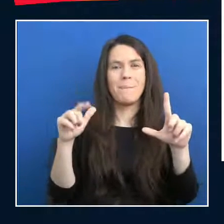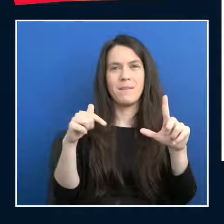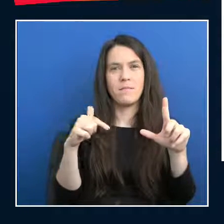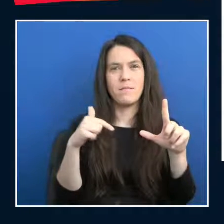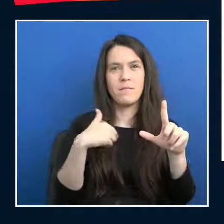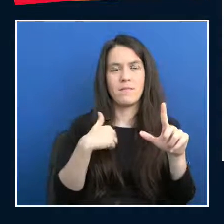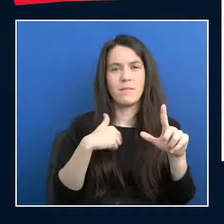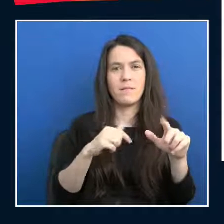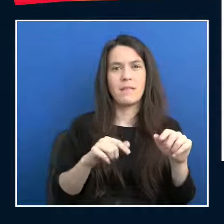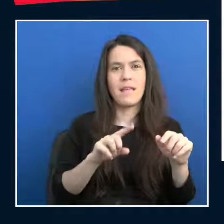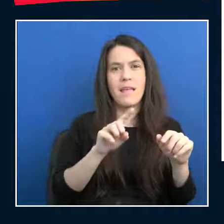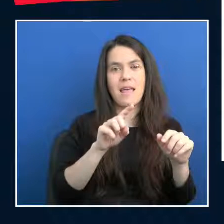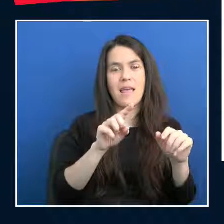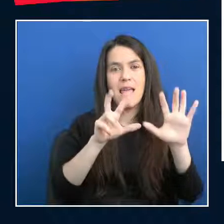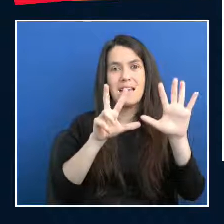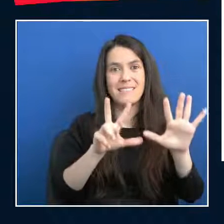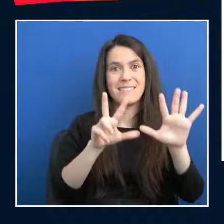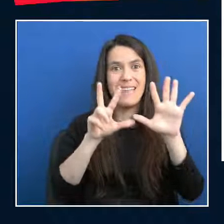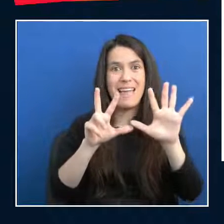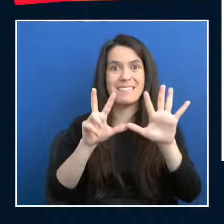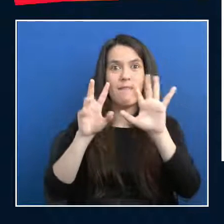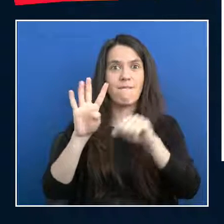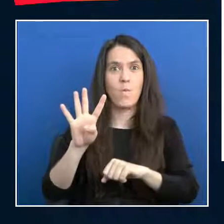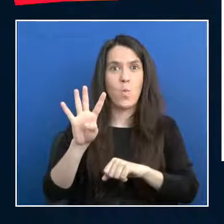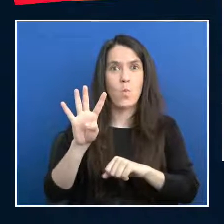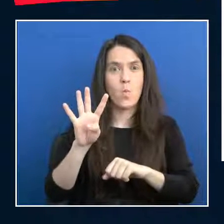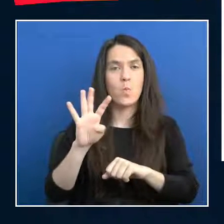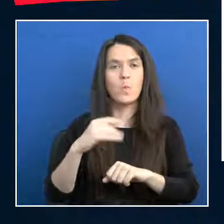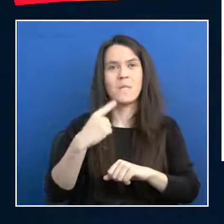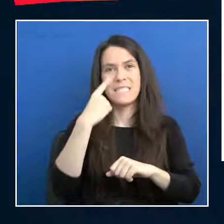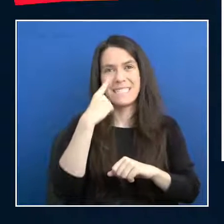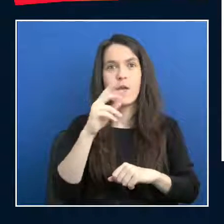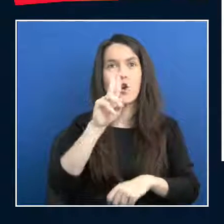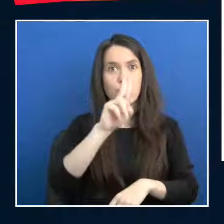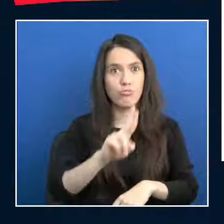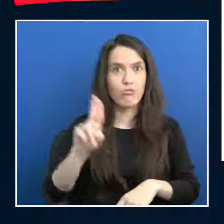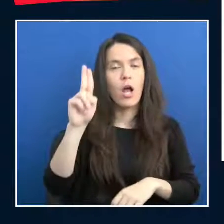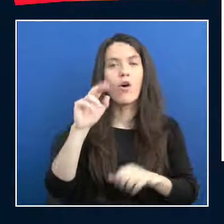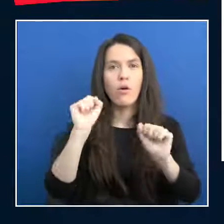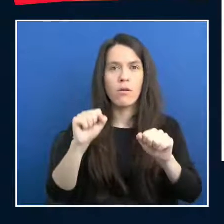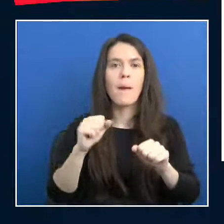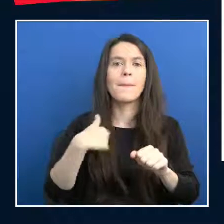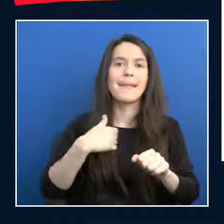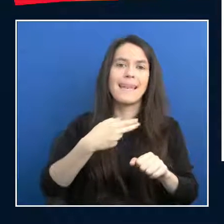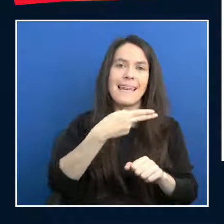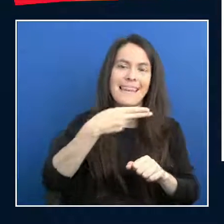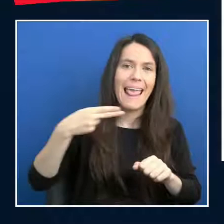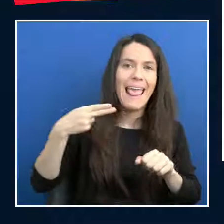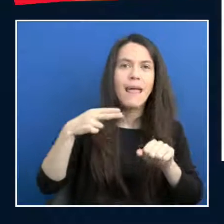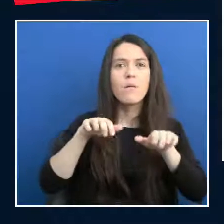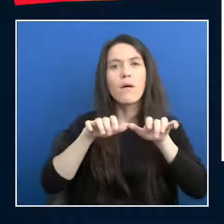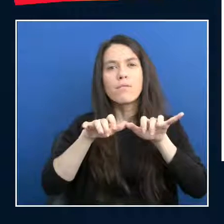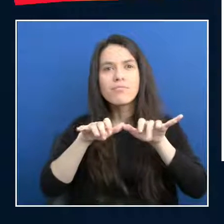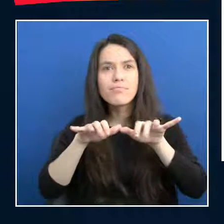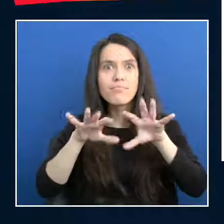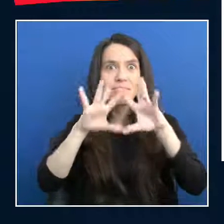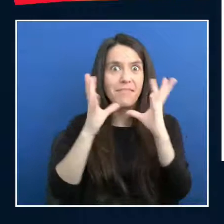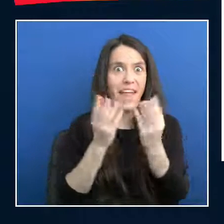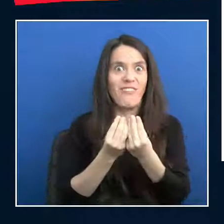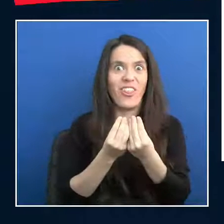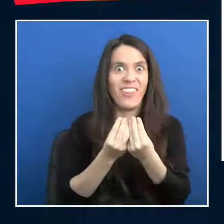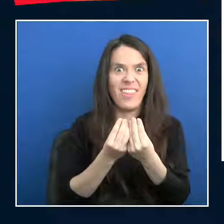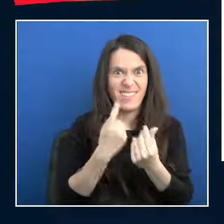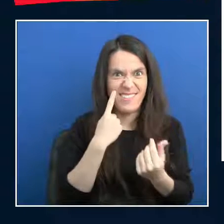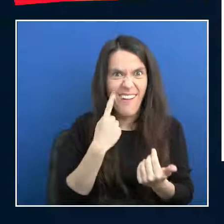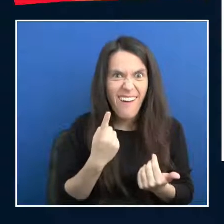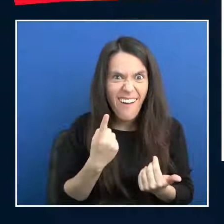8084, and now I can see the Umbraco. So I can go ahead, install Umbraco, enter my name. How cool is that? I haven't